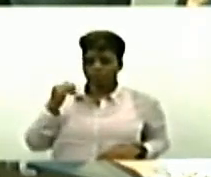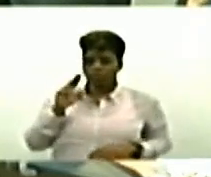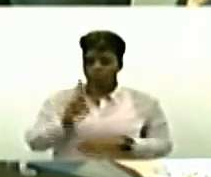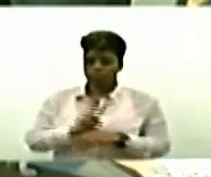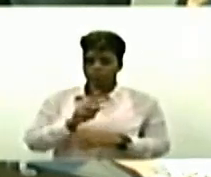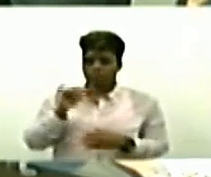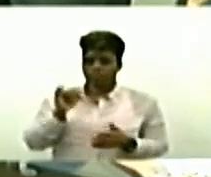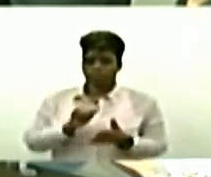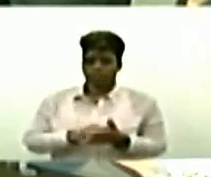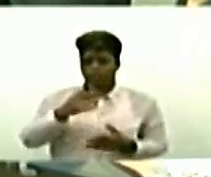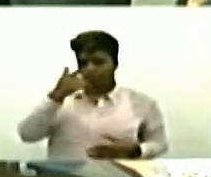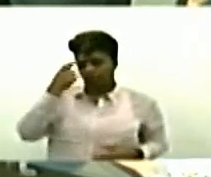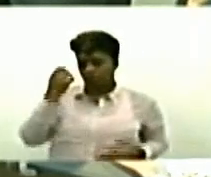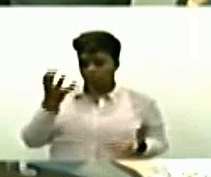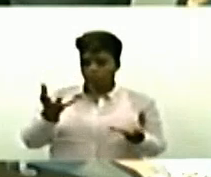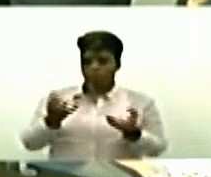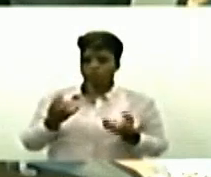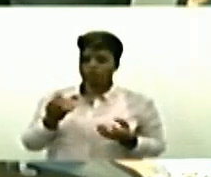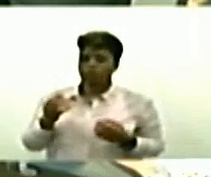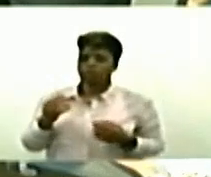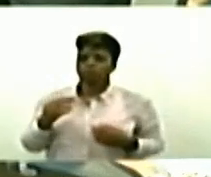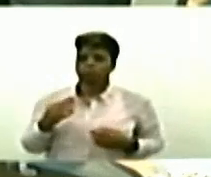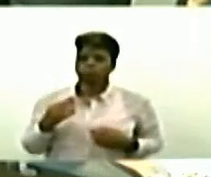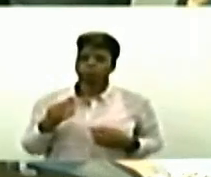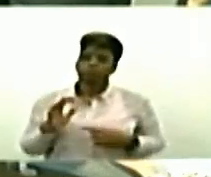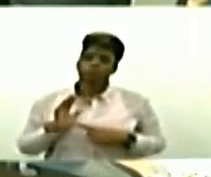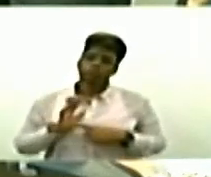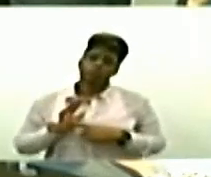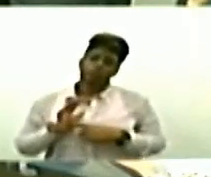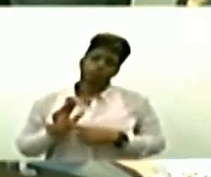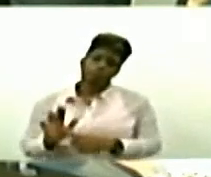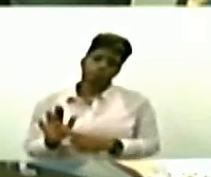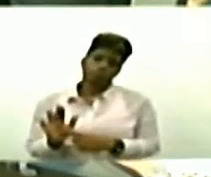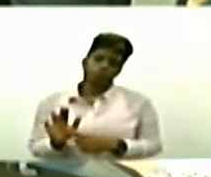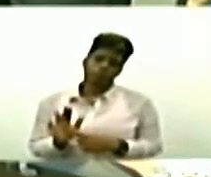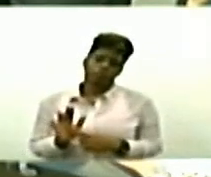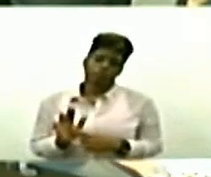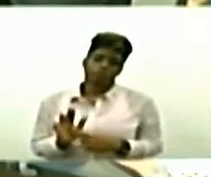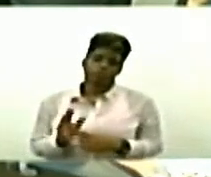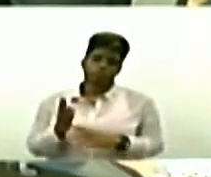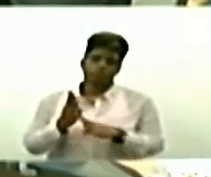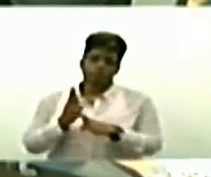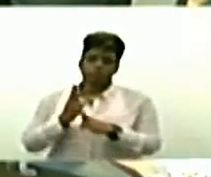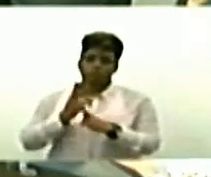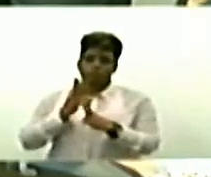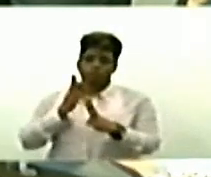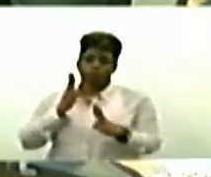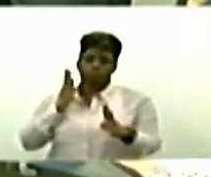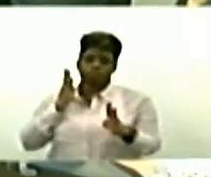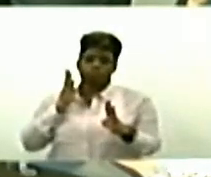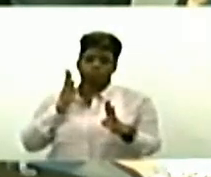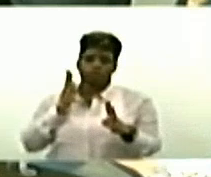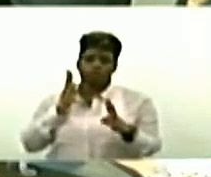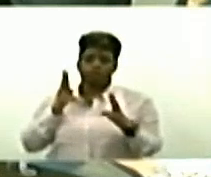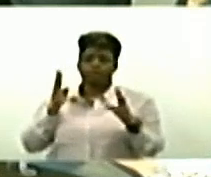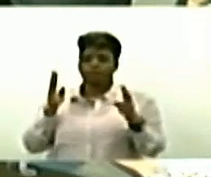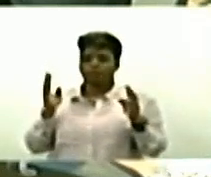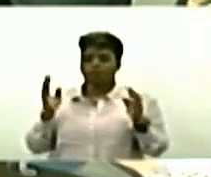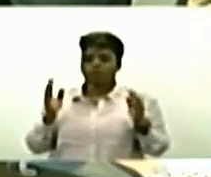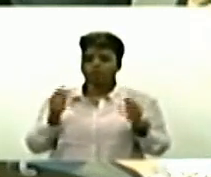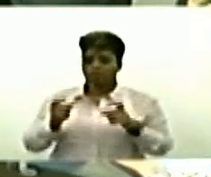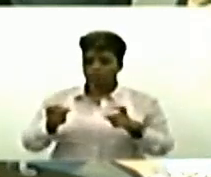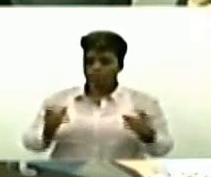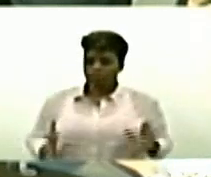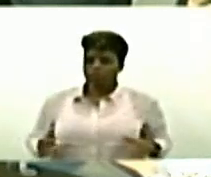wanted to bring to the fore the backings that the traffic wardens will have as it relates to